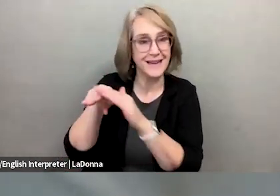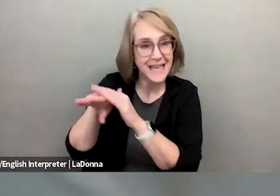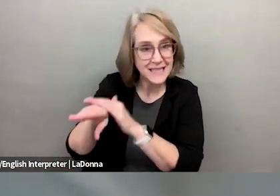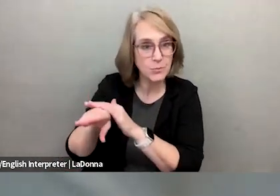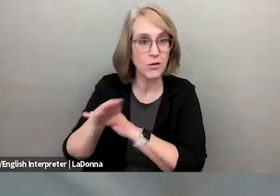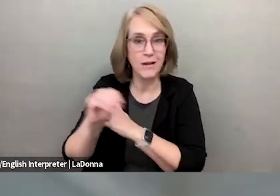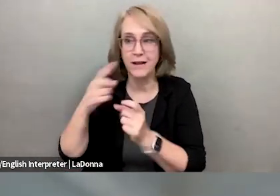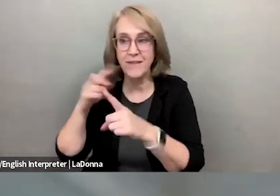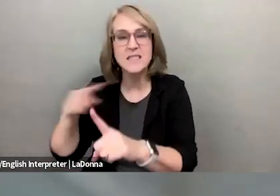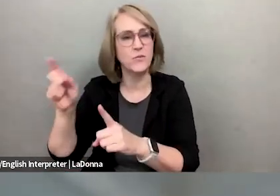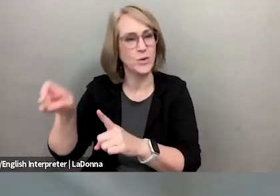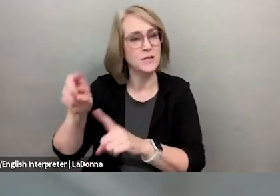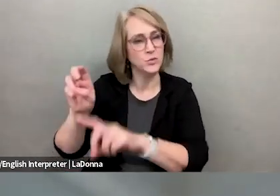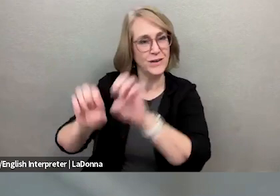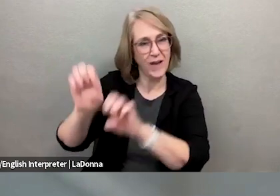effective.